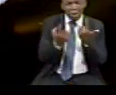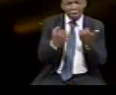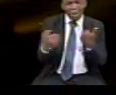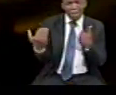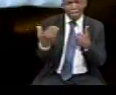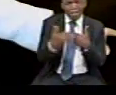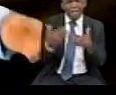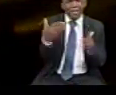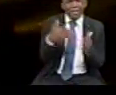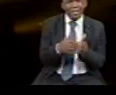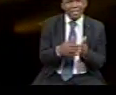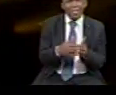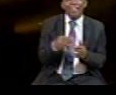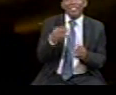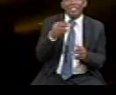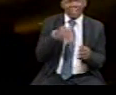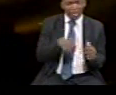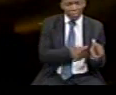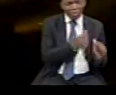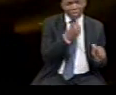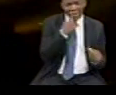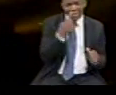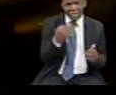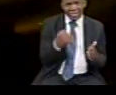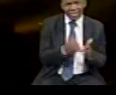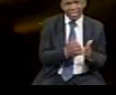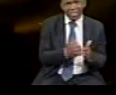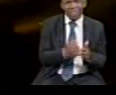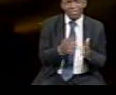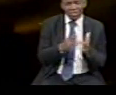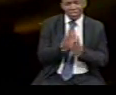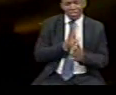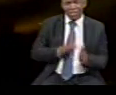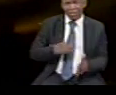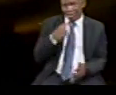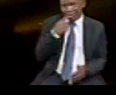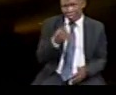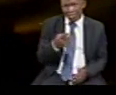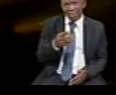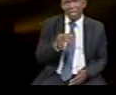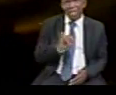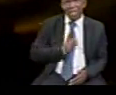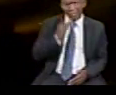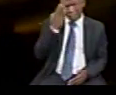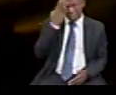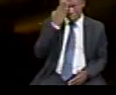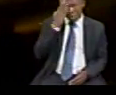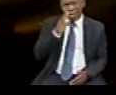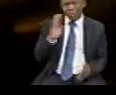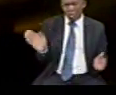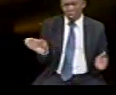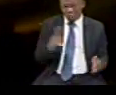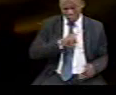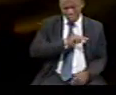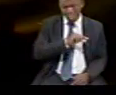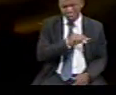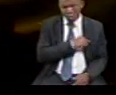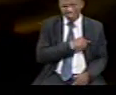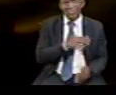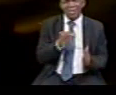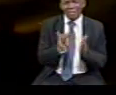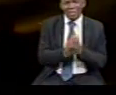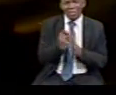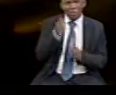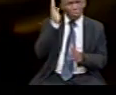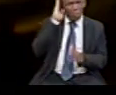said it. The prophets of old predicted it. And today we know and we are persuaded that you are going to come again. And